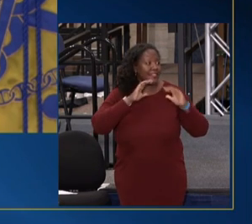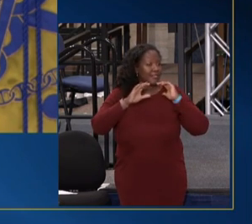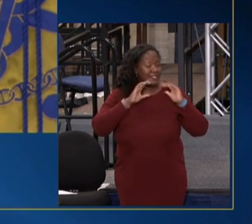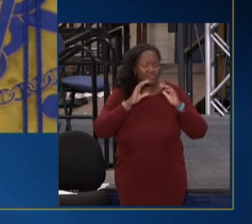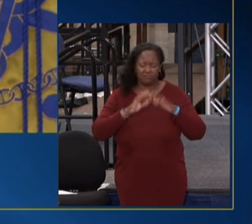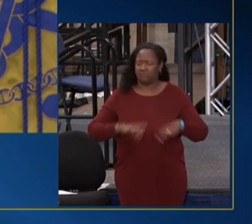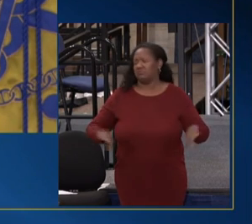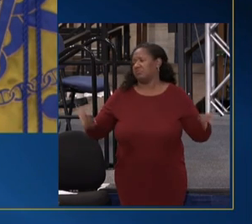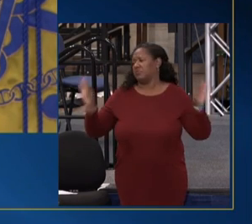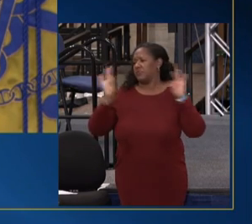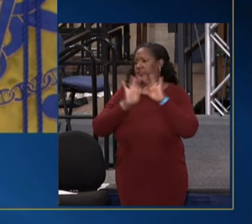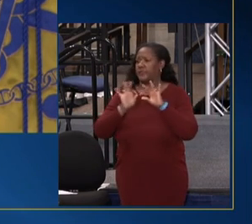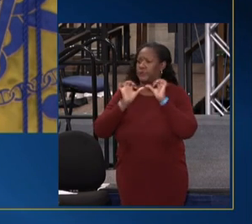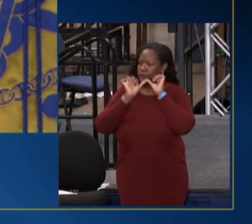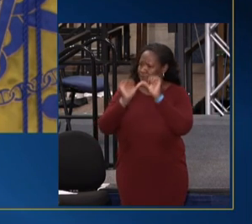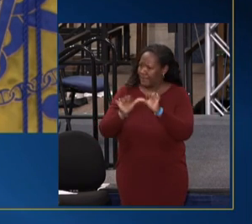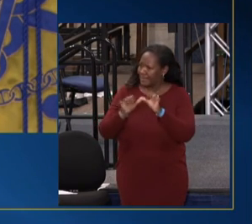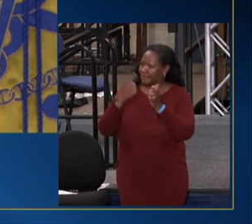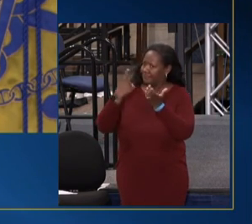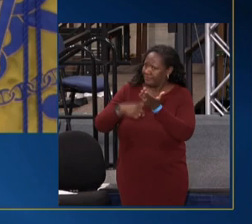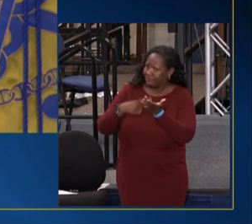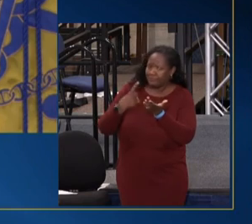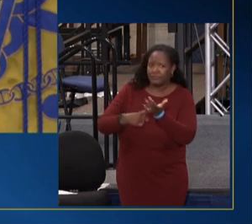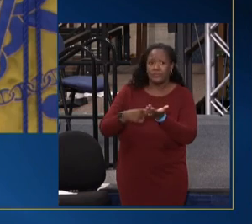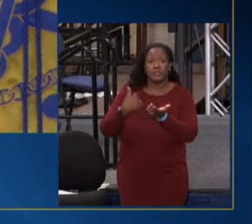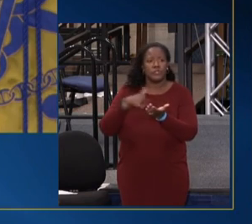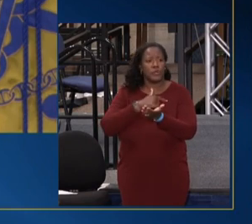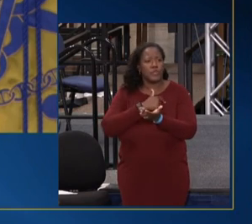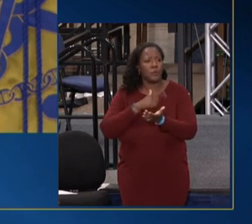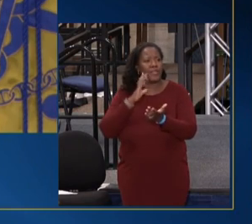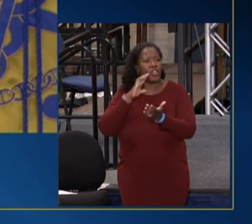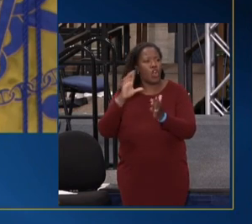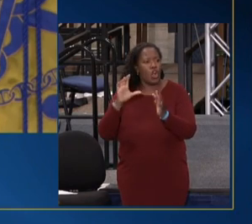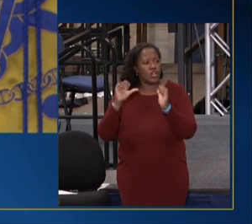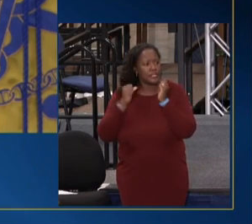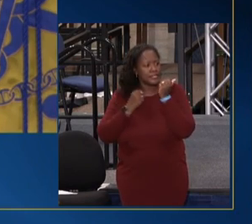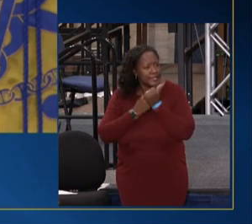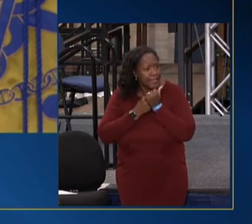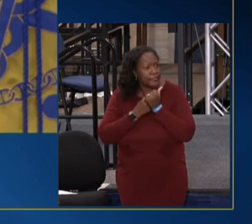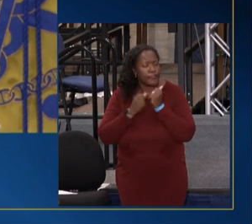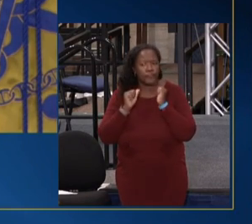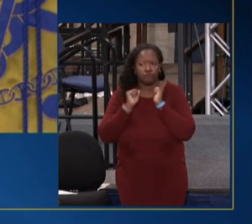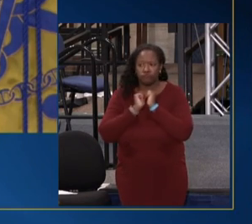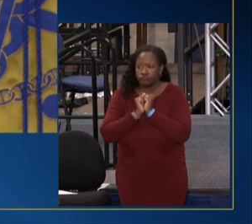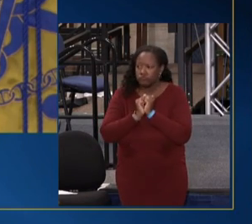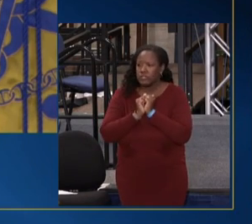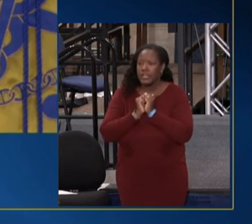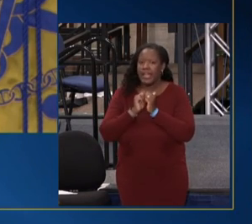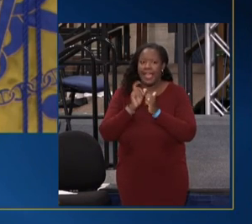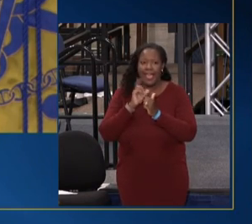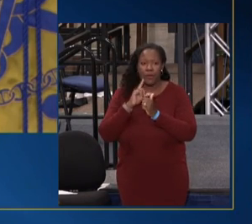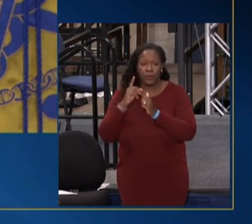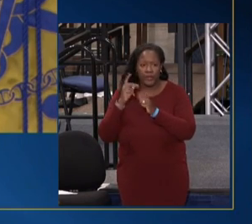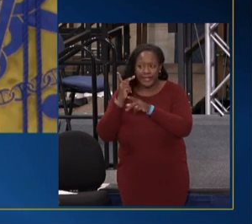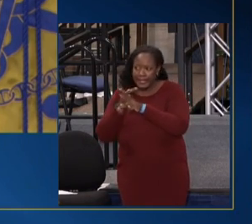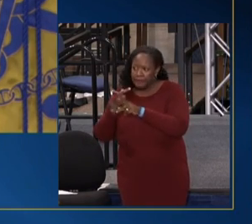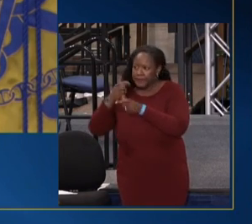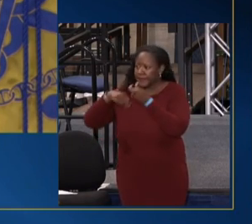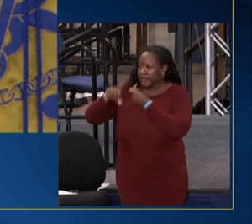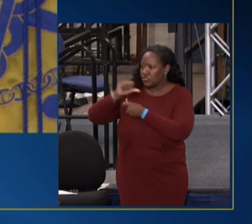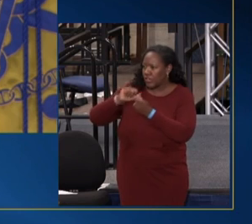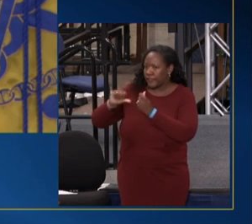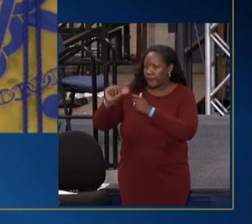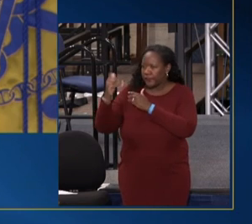really must continue to have them so that we are together moving forward and holding each other accountable for